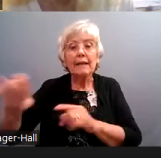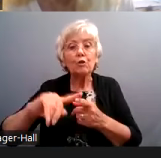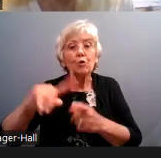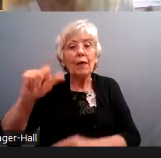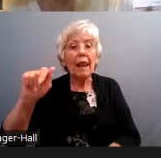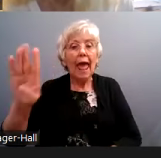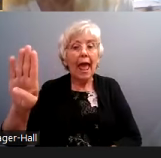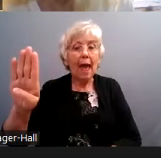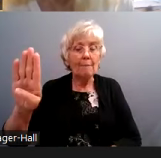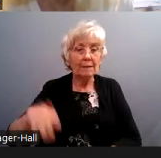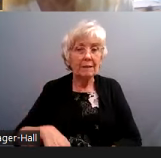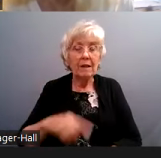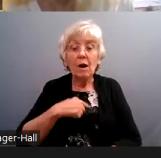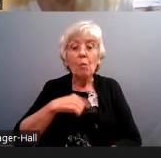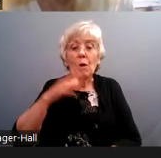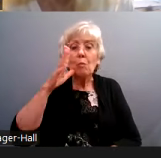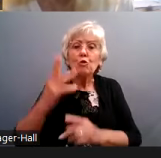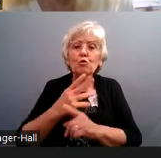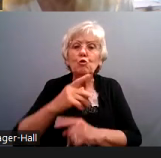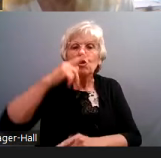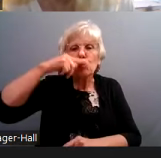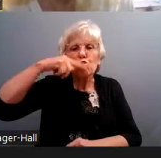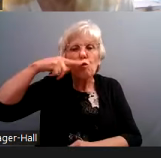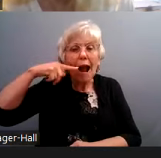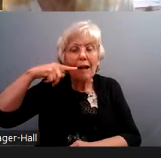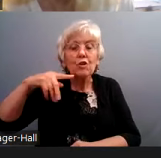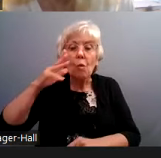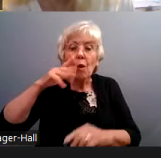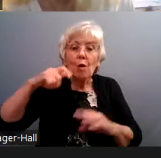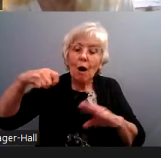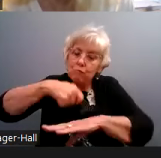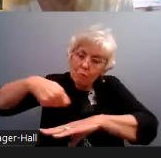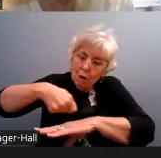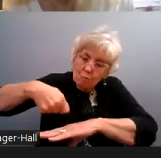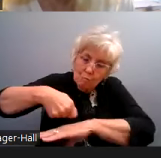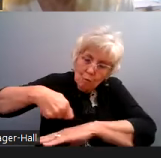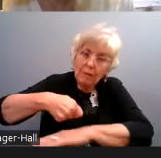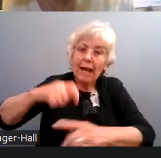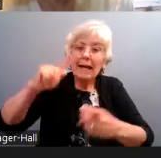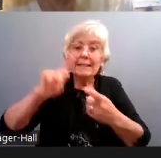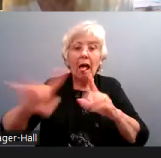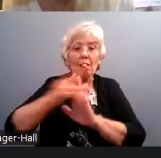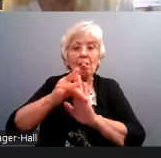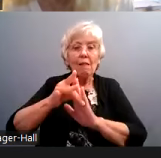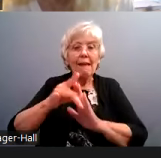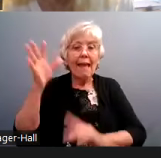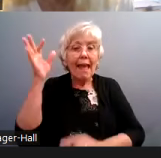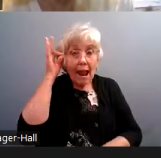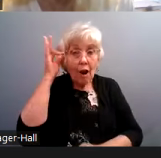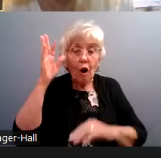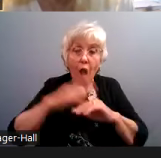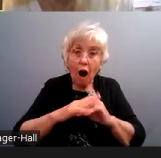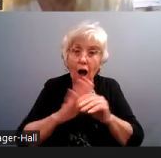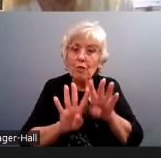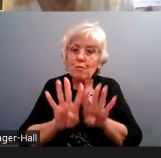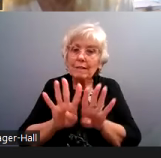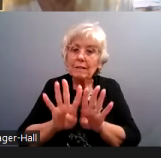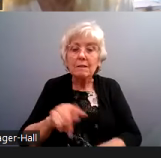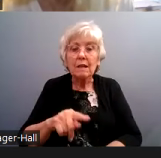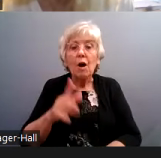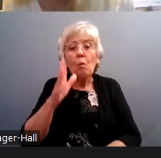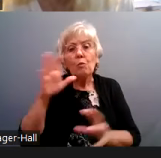take a toothbrush and we'll kind of brush the coat until we get hairs on the bristles. We want to do it at least